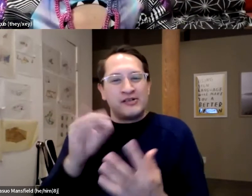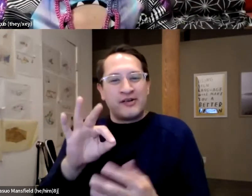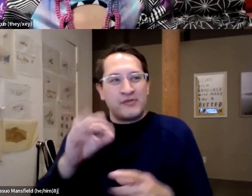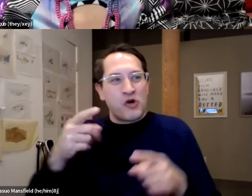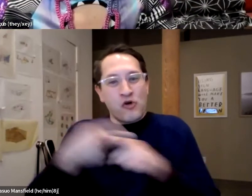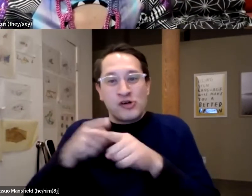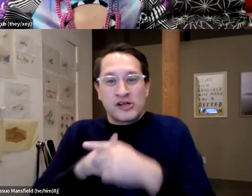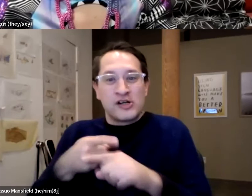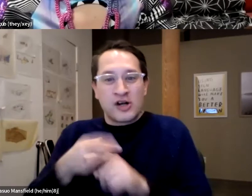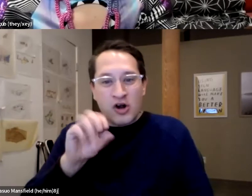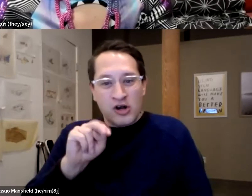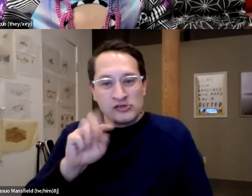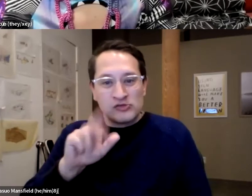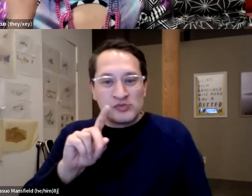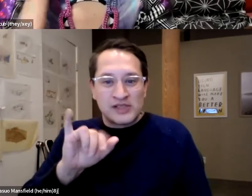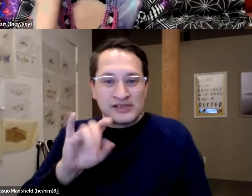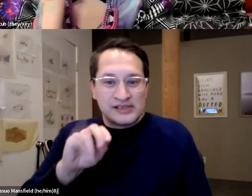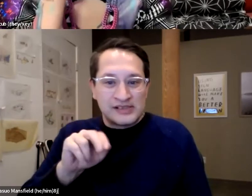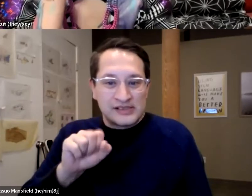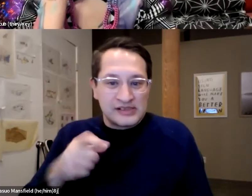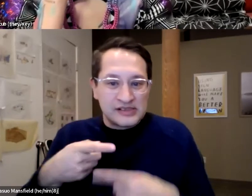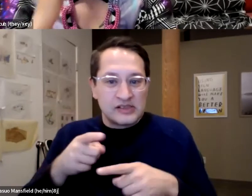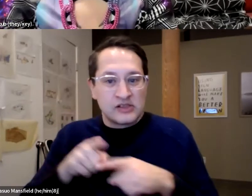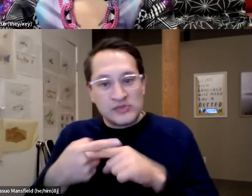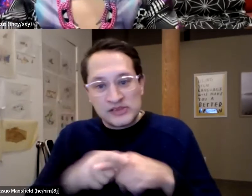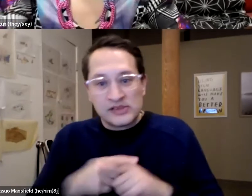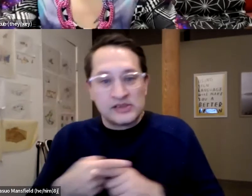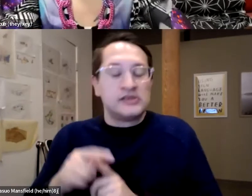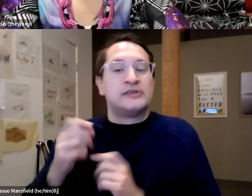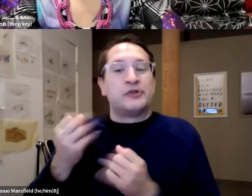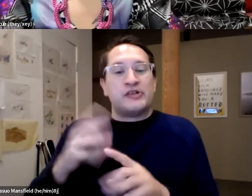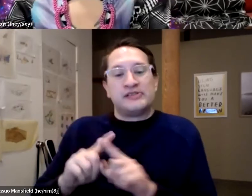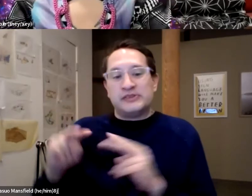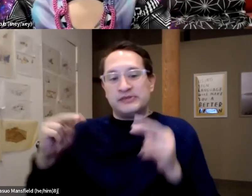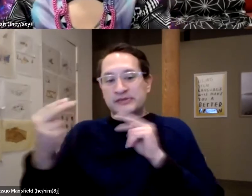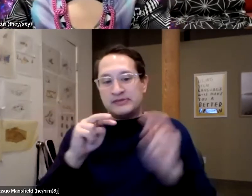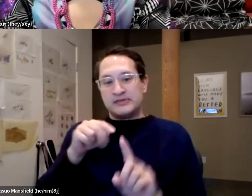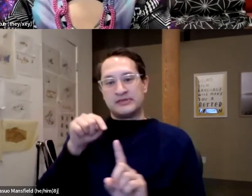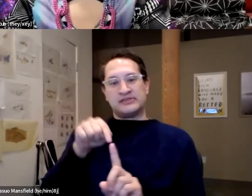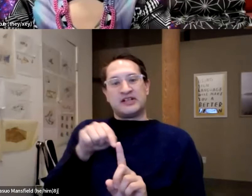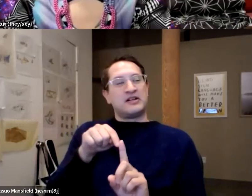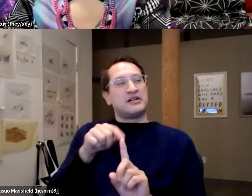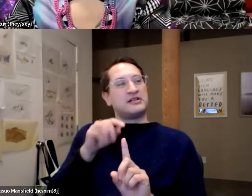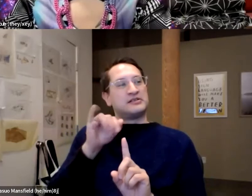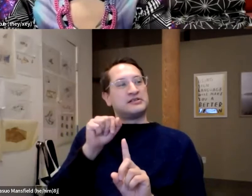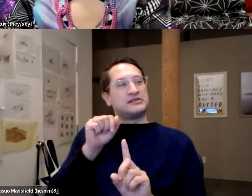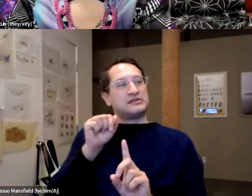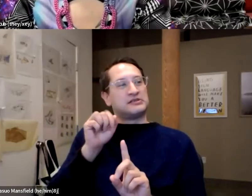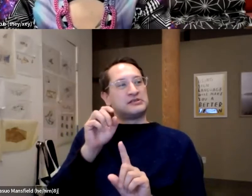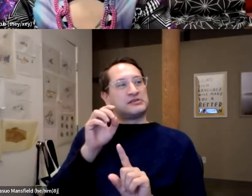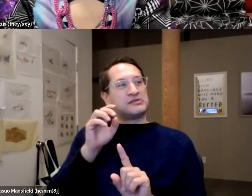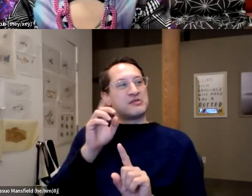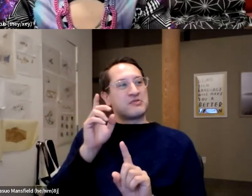that holds a lot of different, contradictions, many different